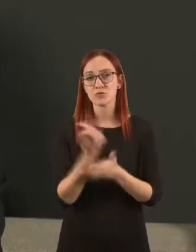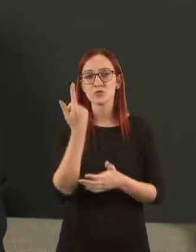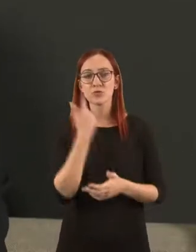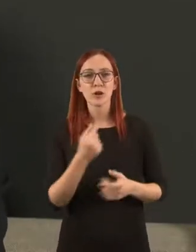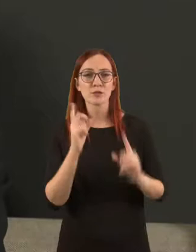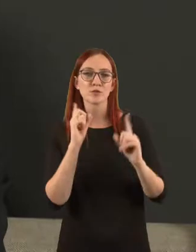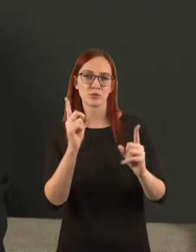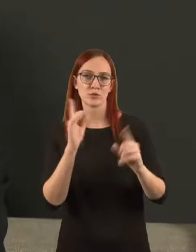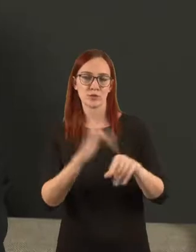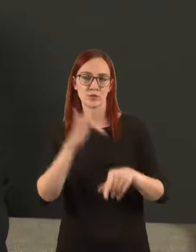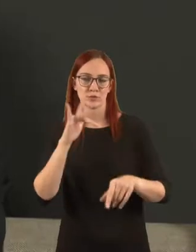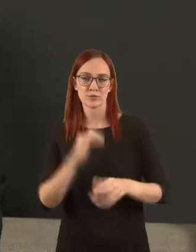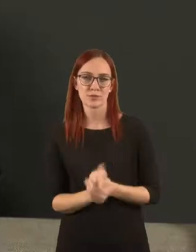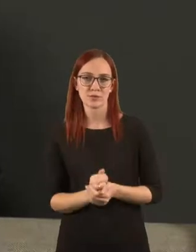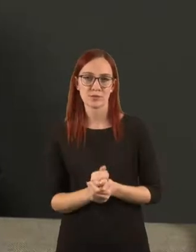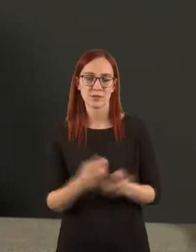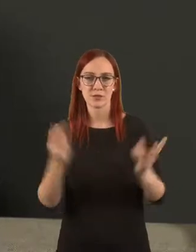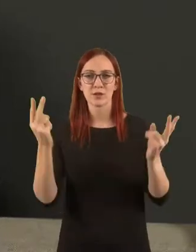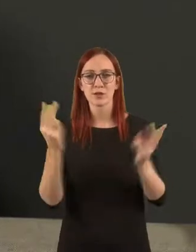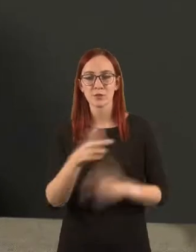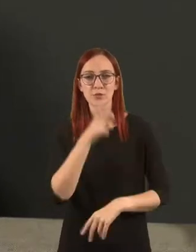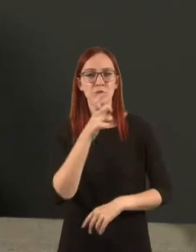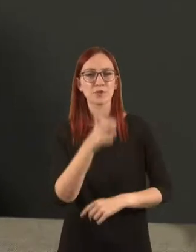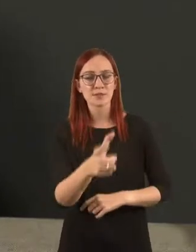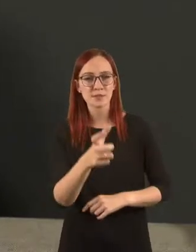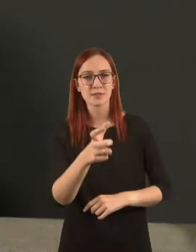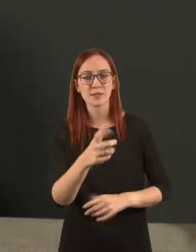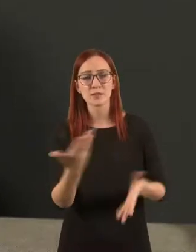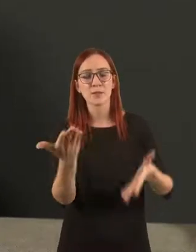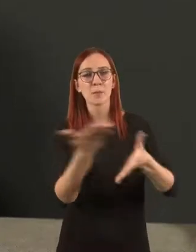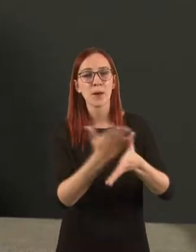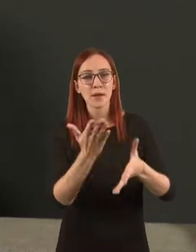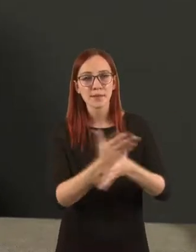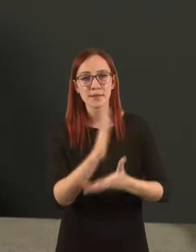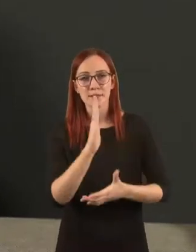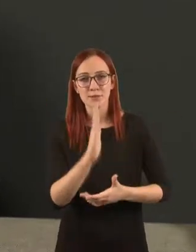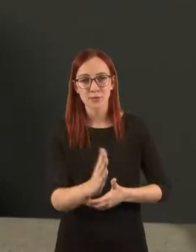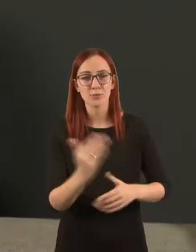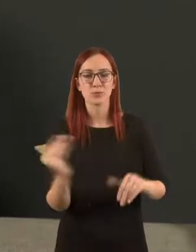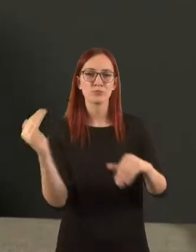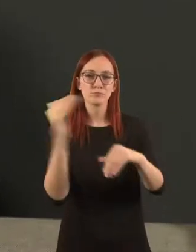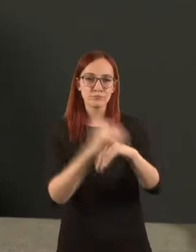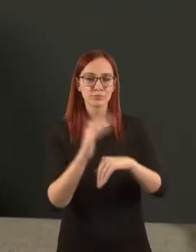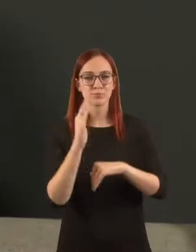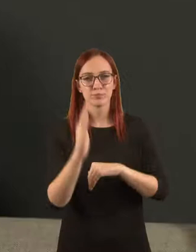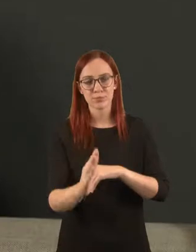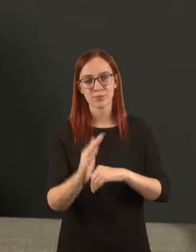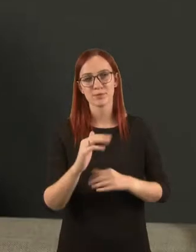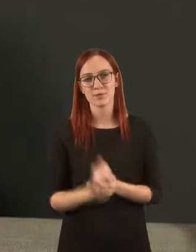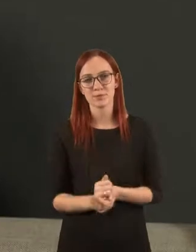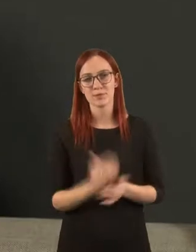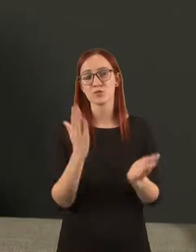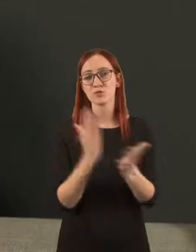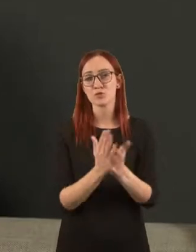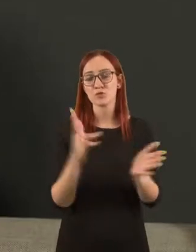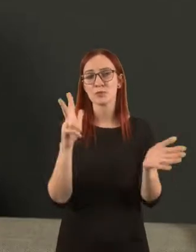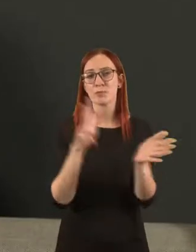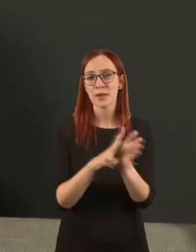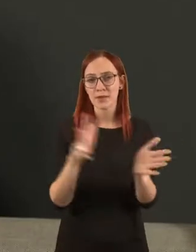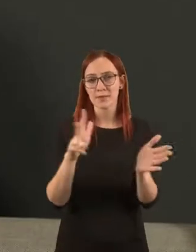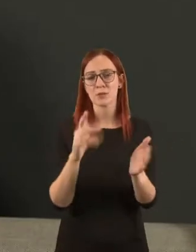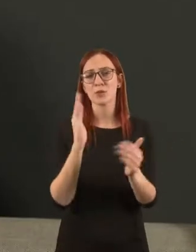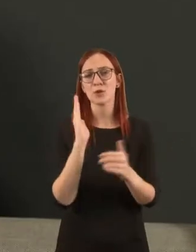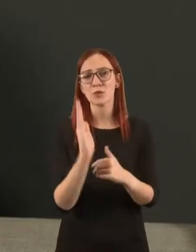the 80% of the population that wants to feel comfortable,